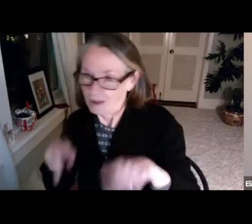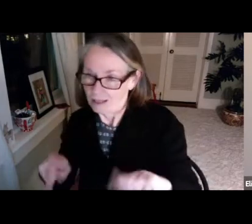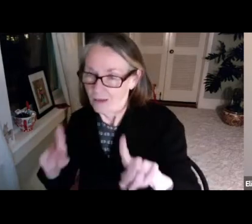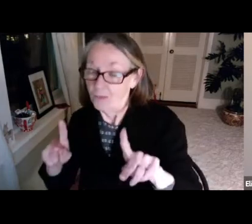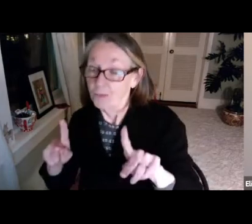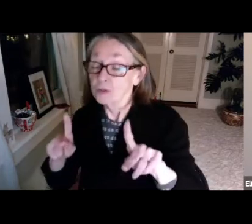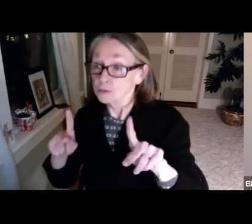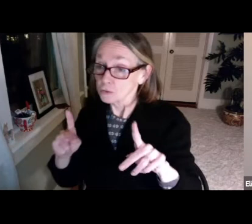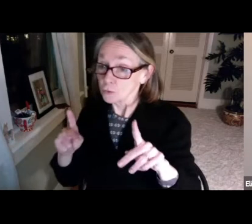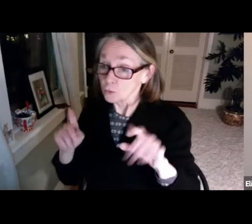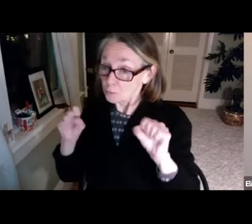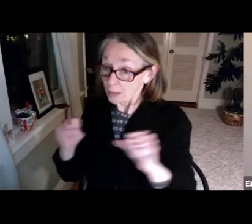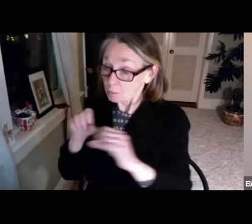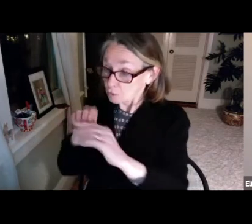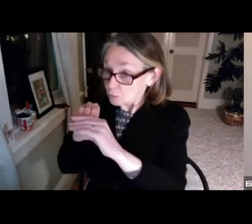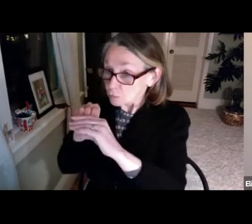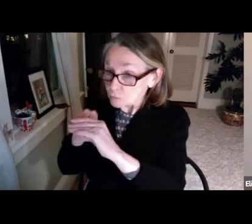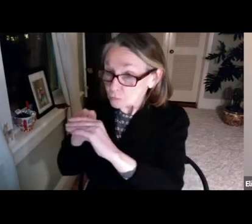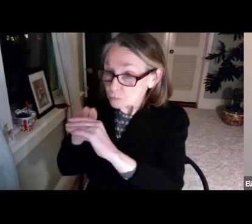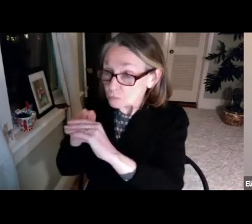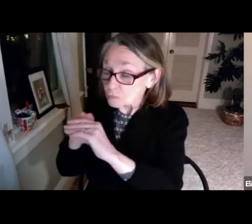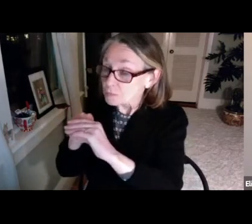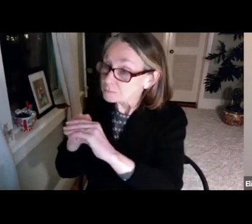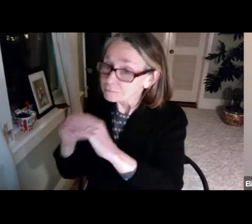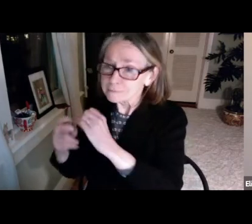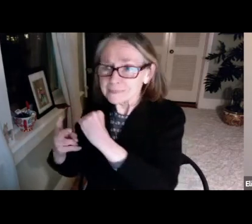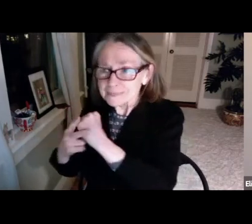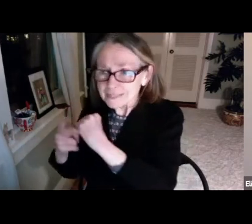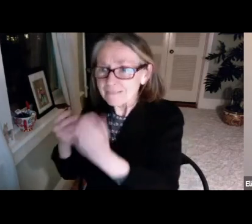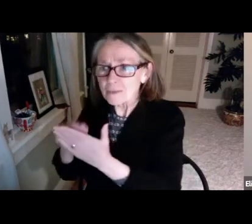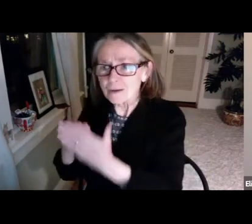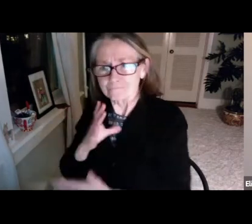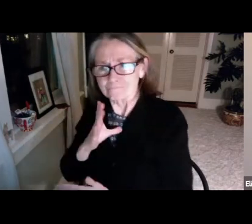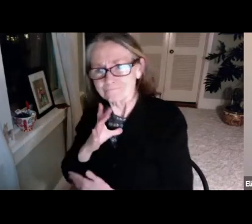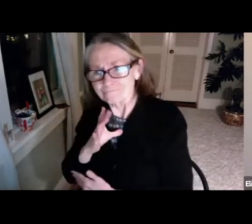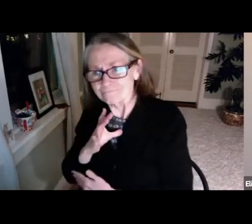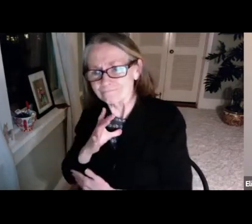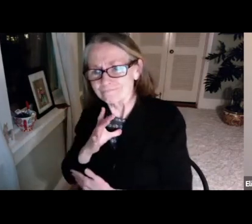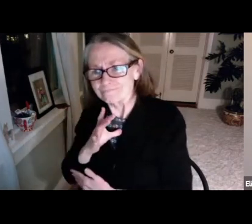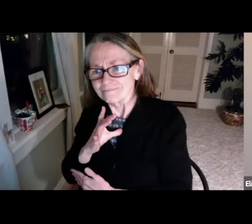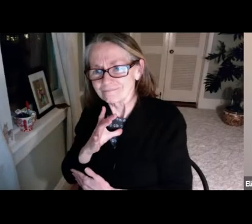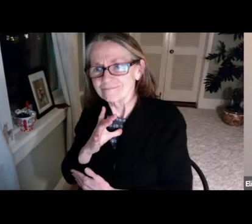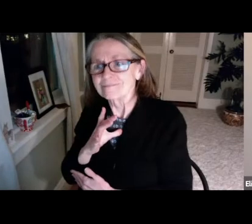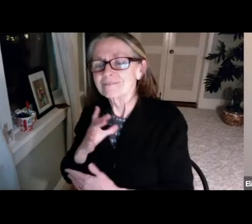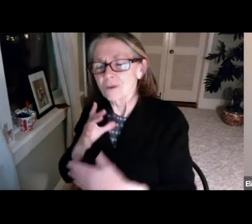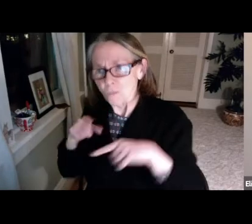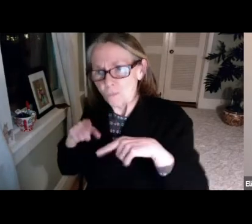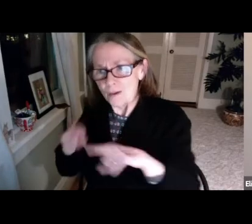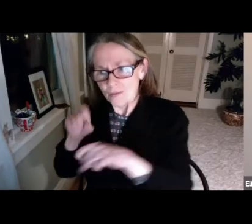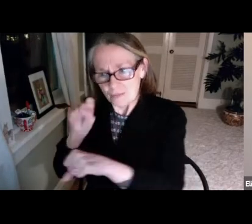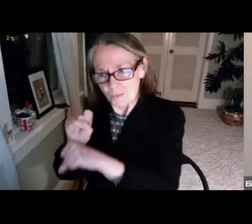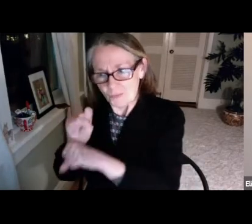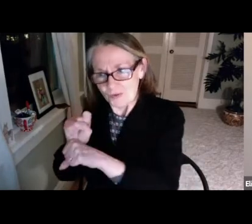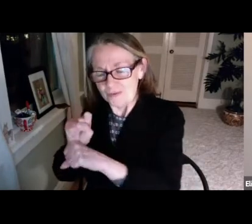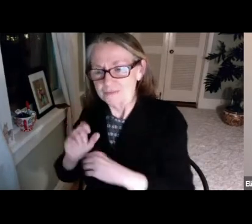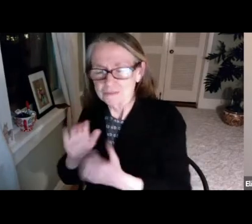have that asset limit allows people to build up sort of some savings, which they normally wouldn't be able to do under